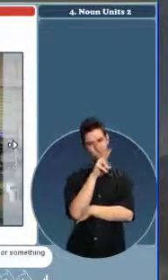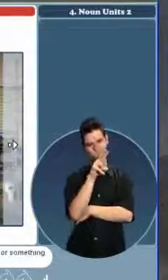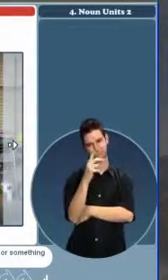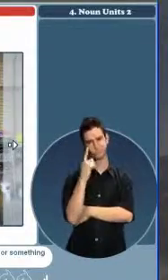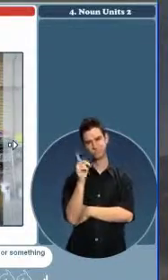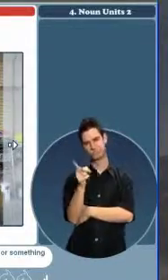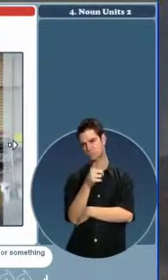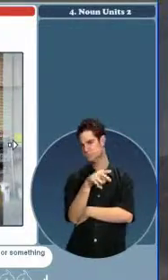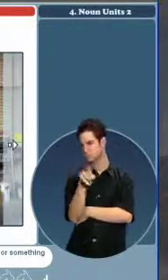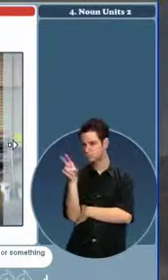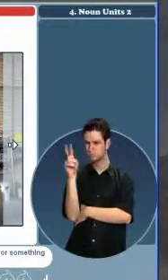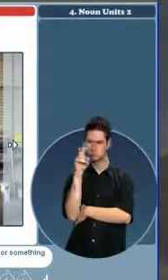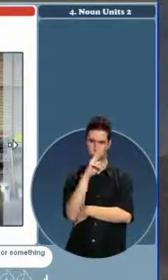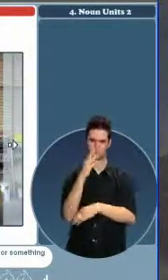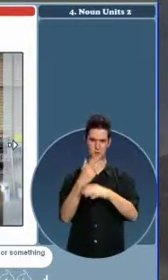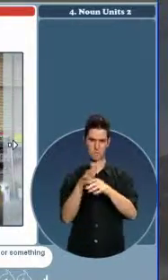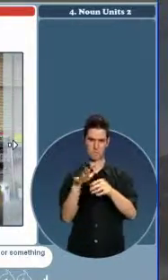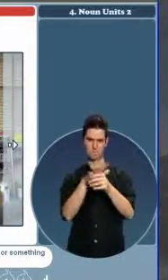picture.